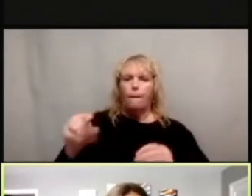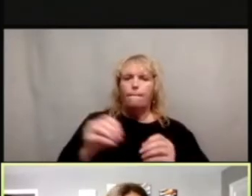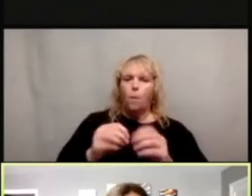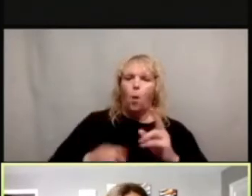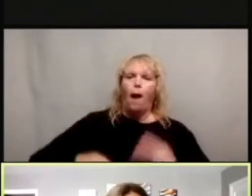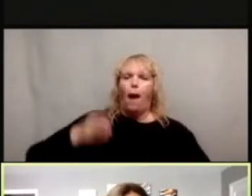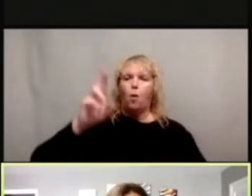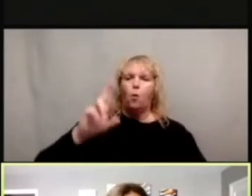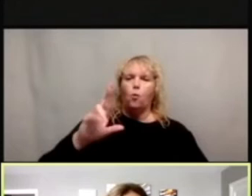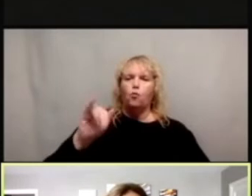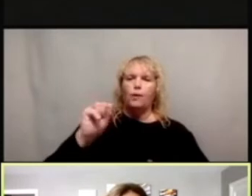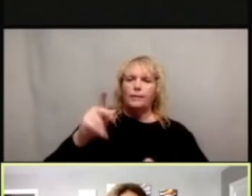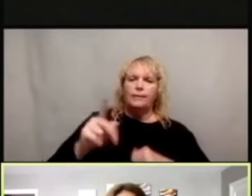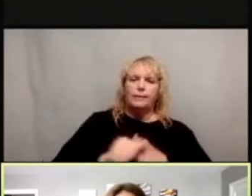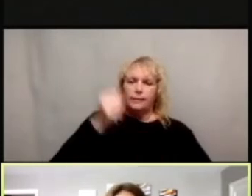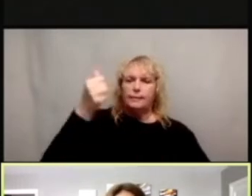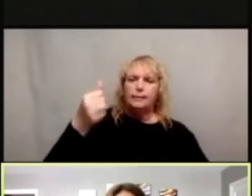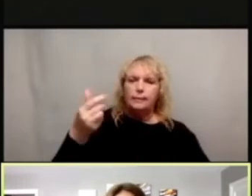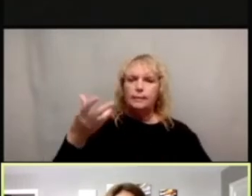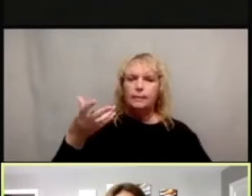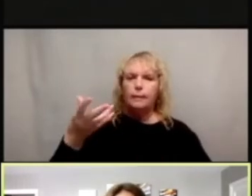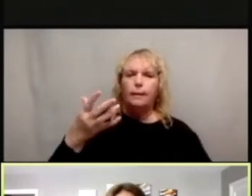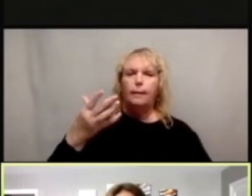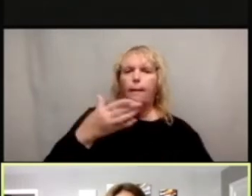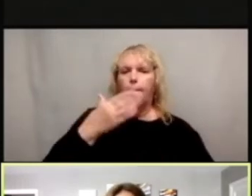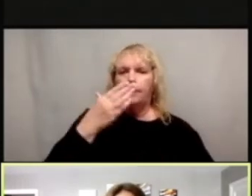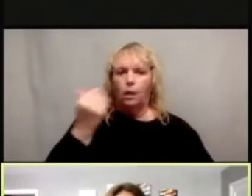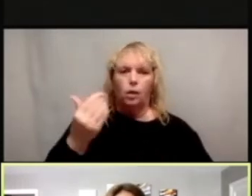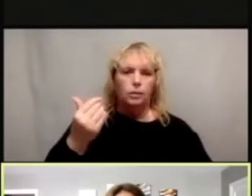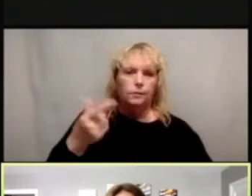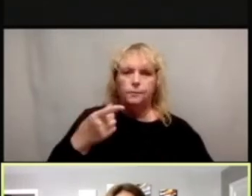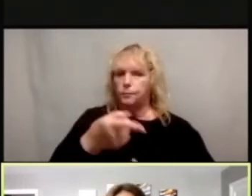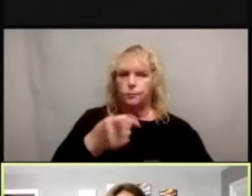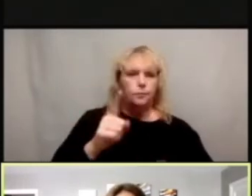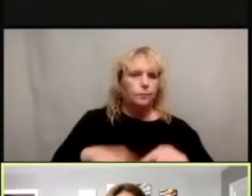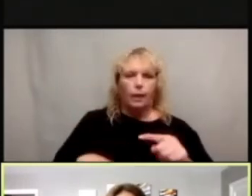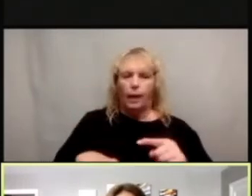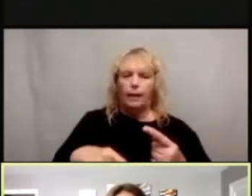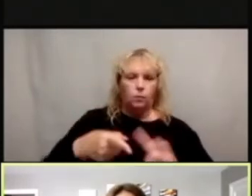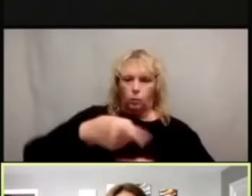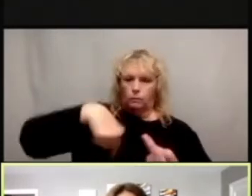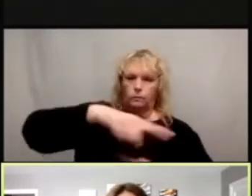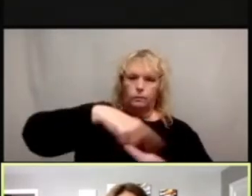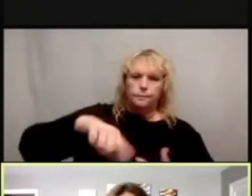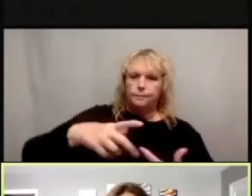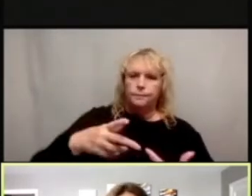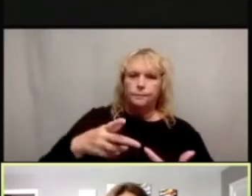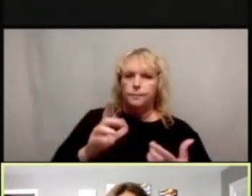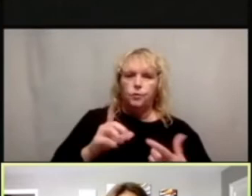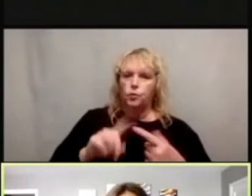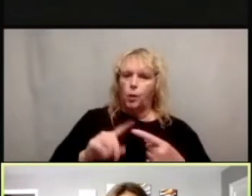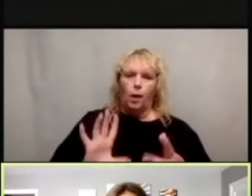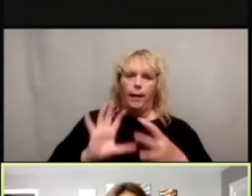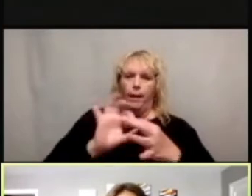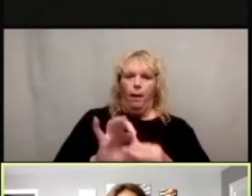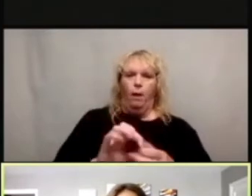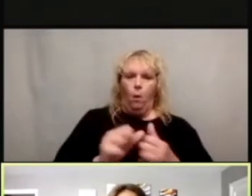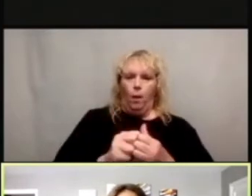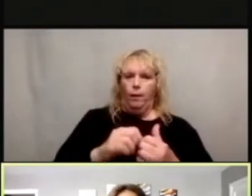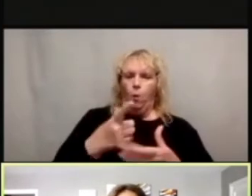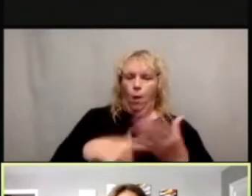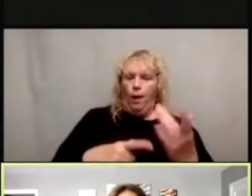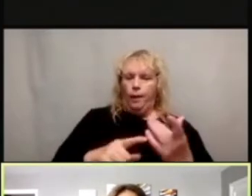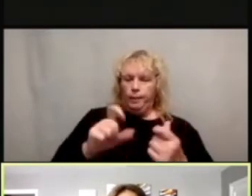to engage with those who would be able to grant them or connect them with the professional support that is needed.